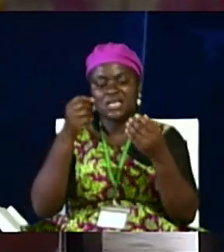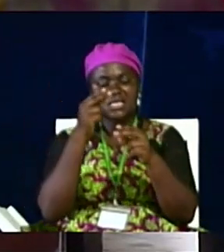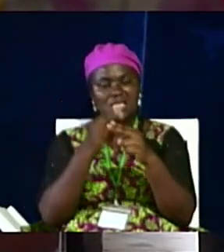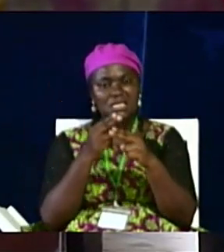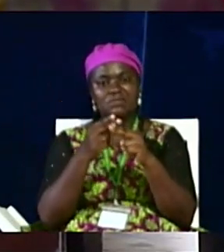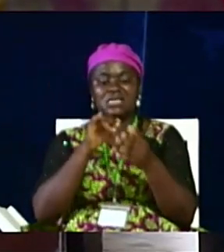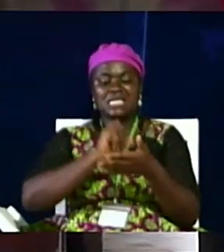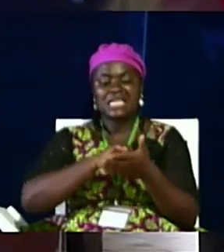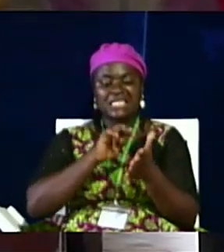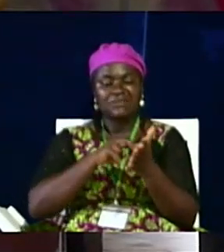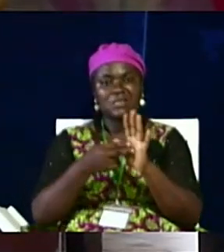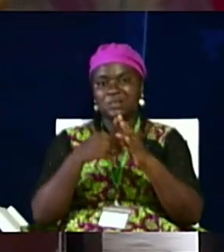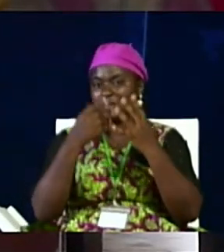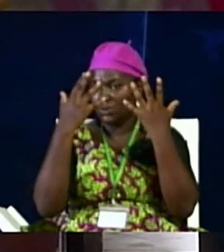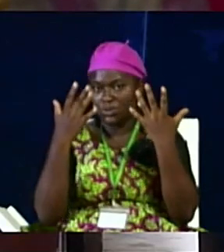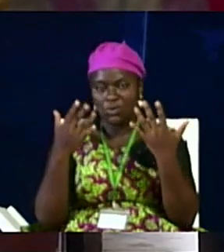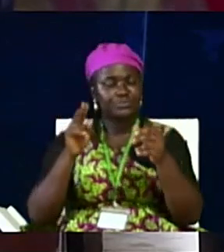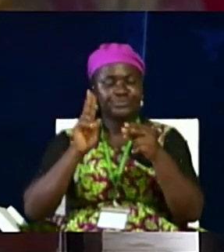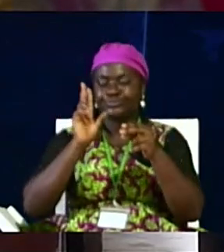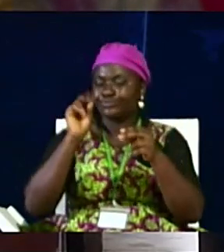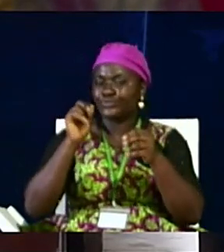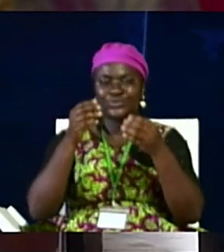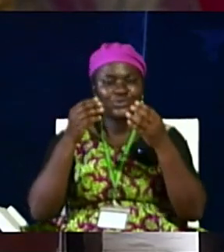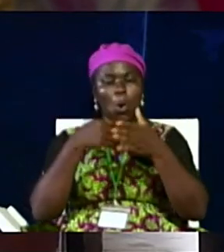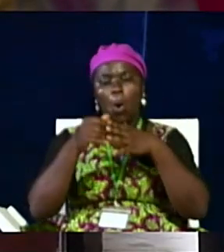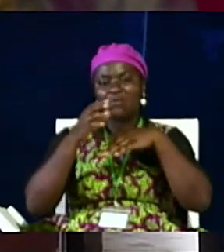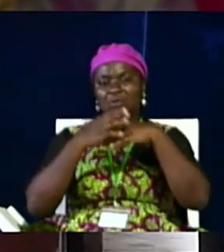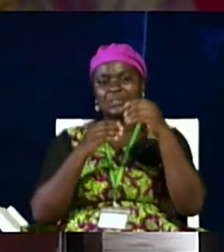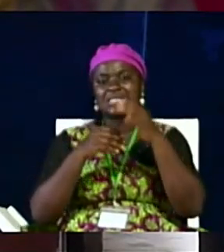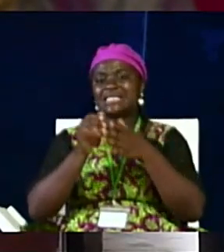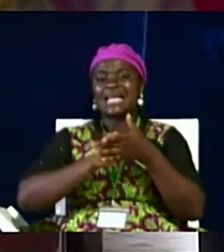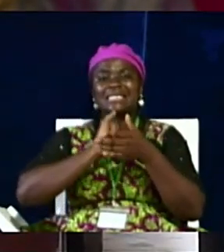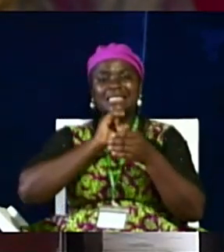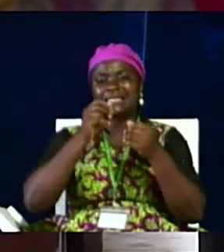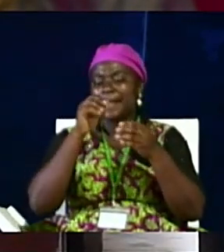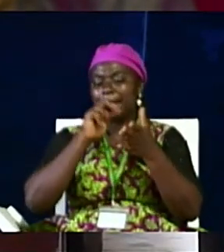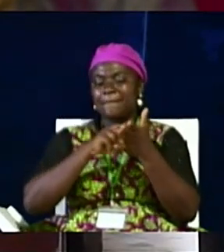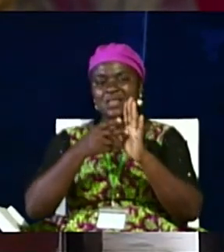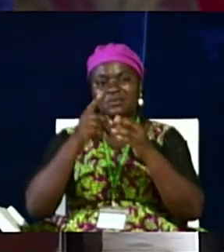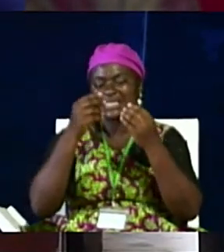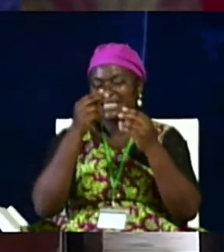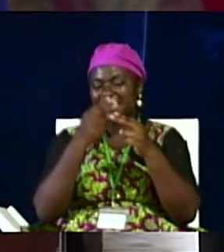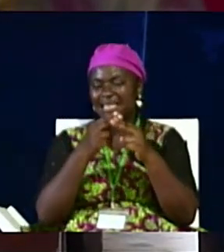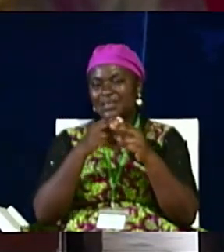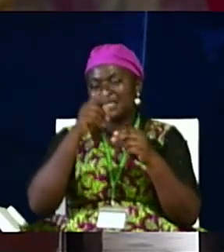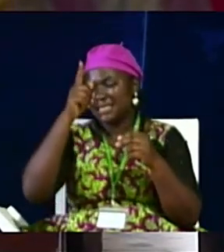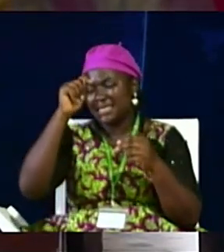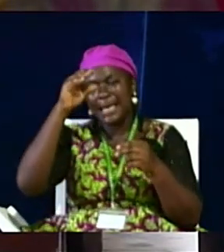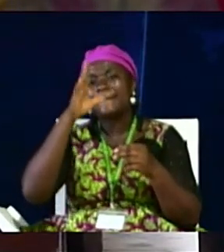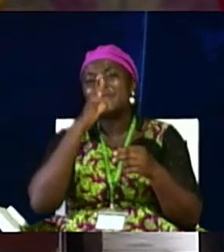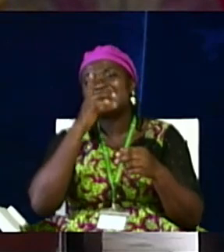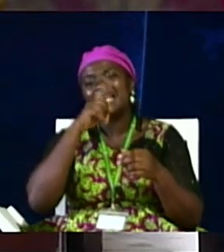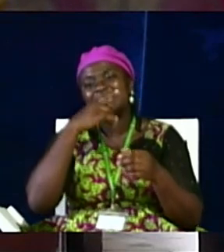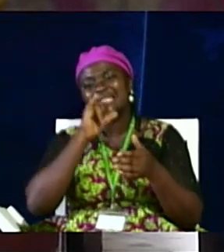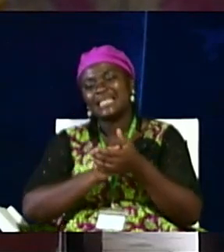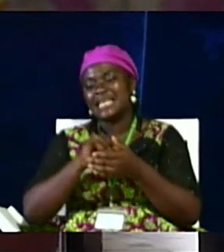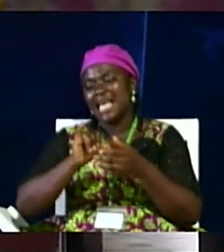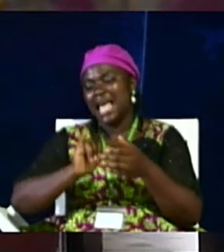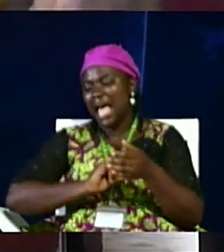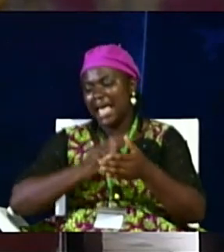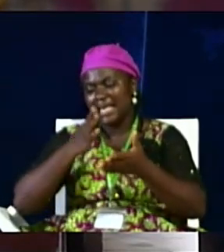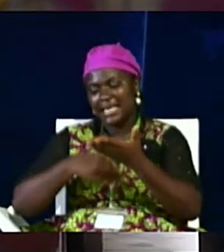sorrow, no comfort. That was the meaning of the name. Because the mother said, I bear him in sorrow,